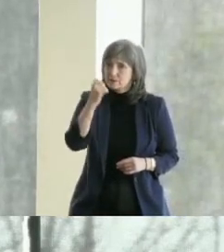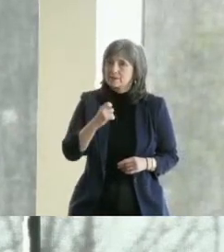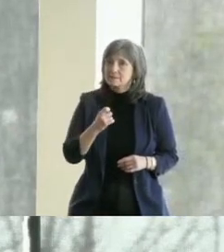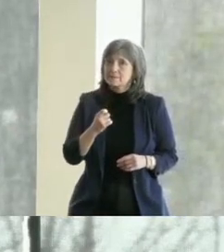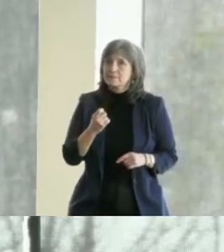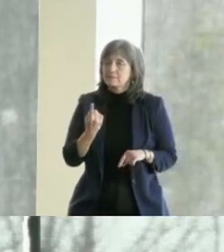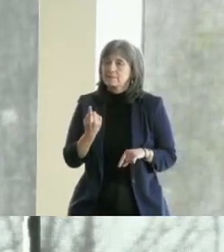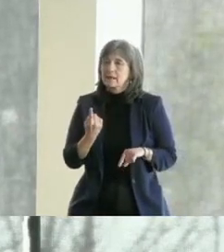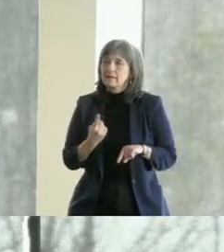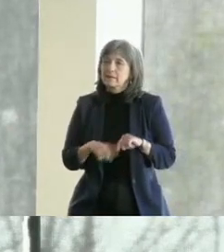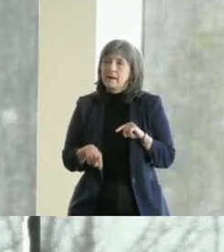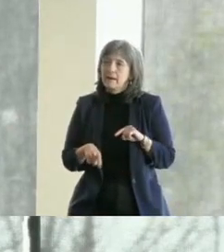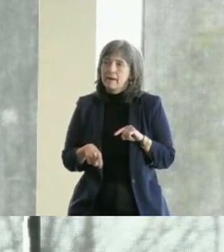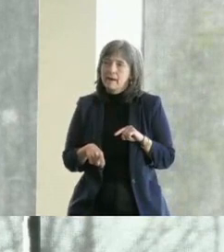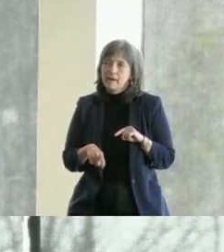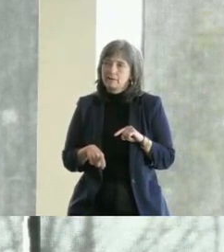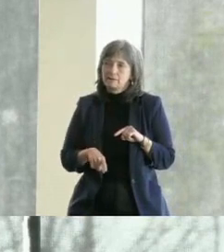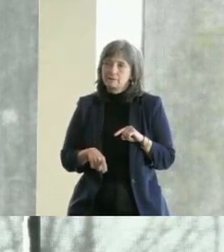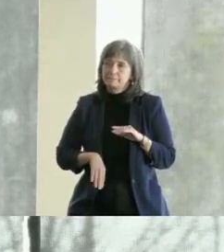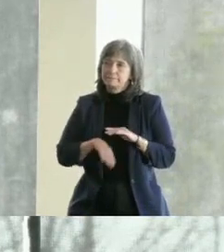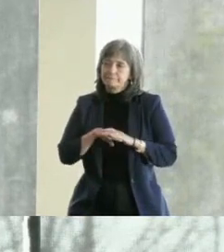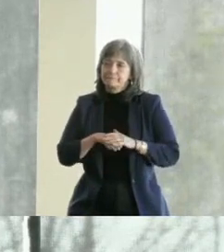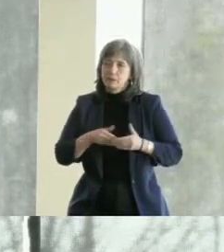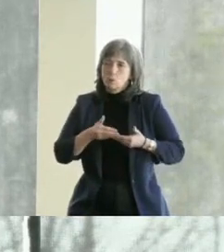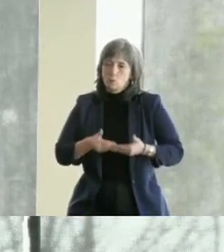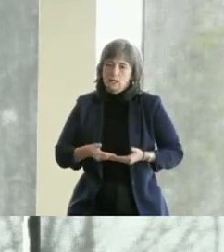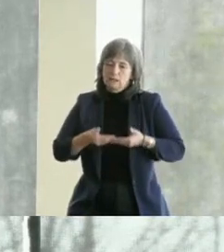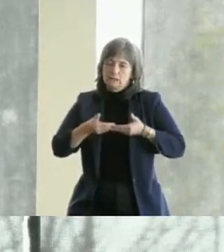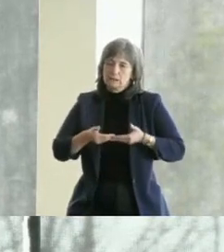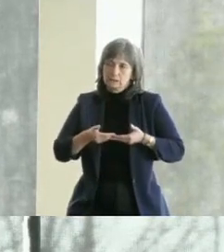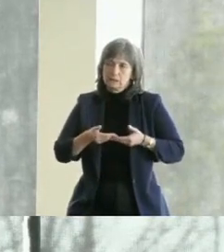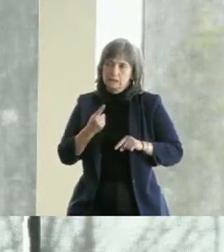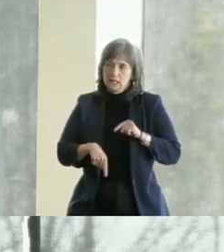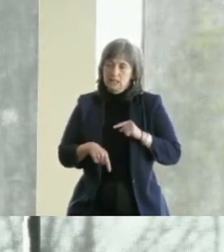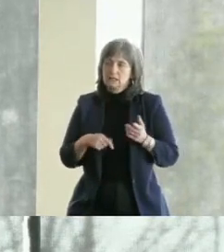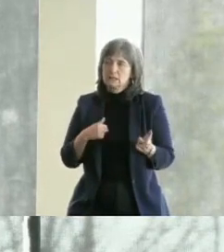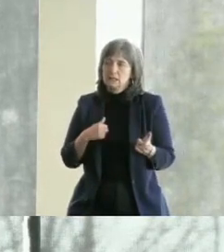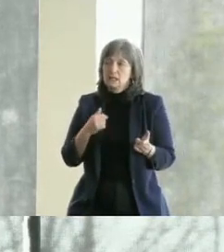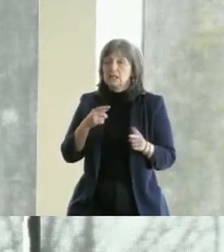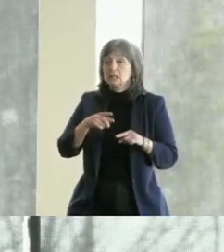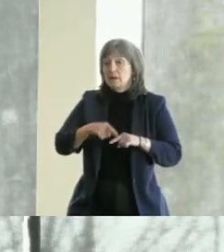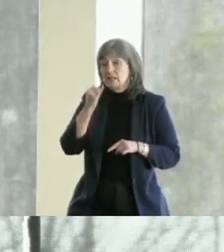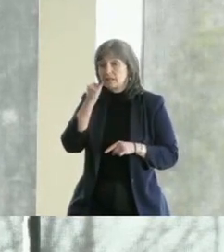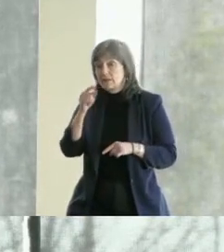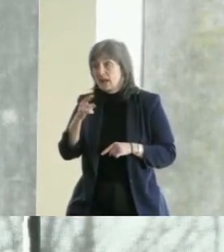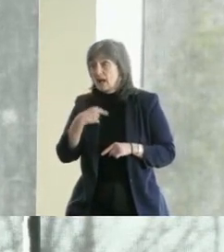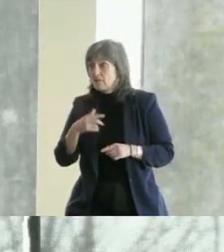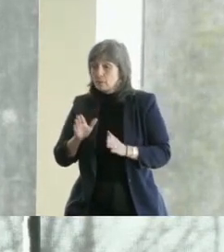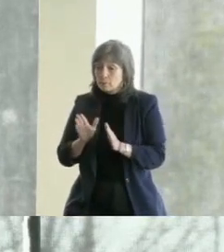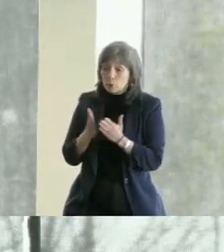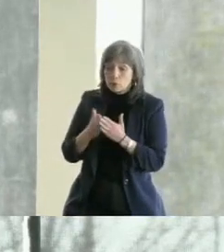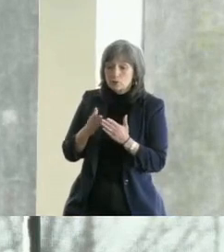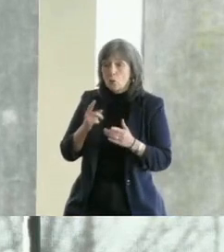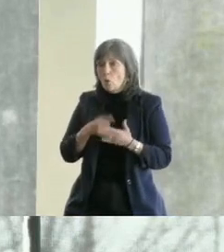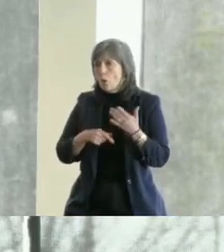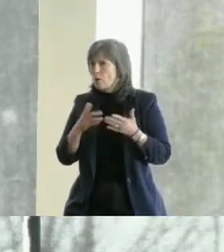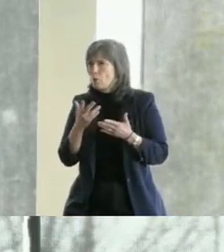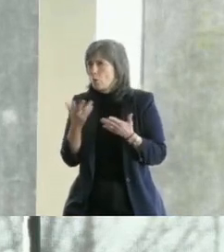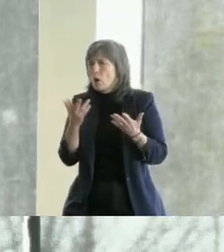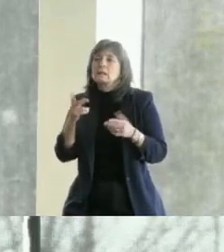to provide that weight capacity. It's about if you have to lift products or books or any of those